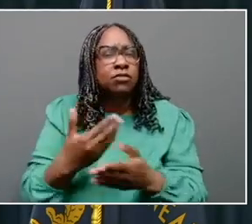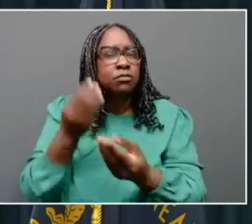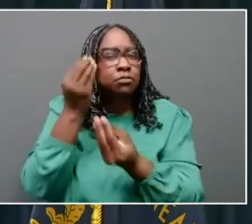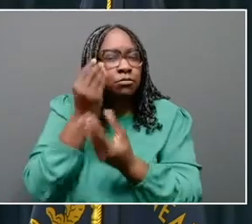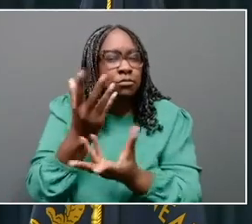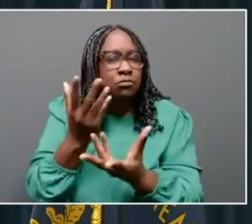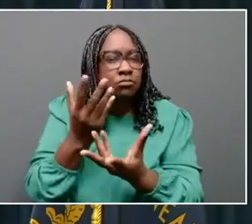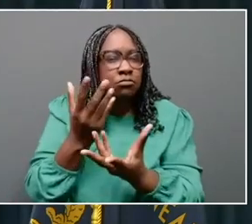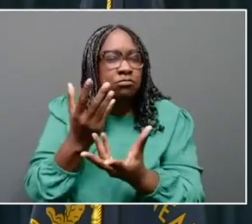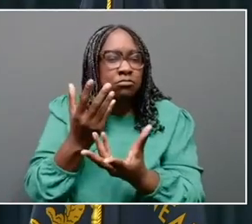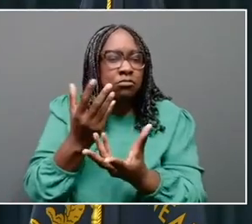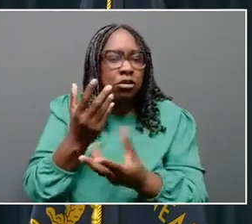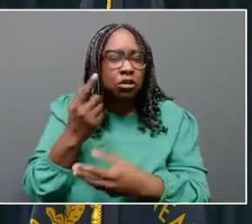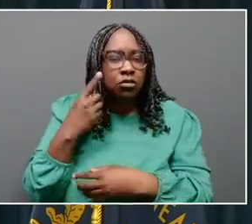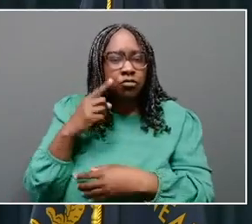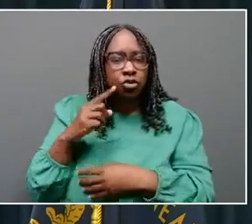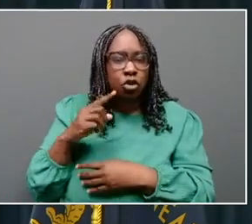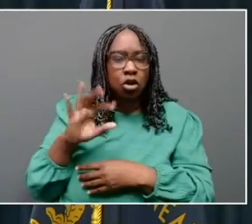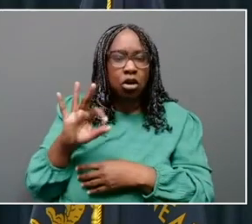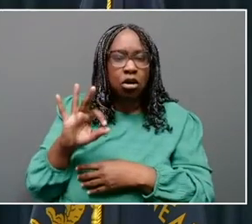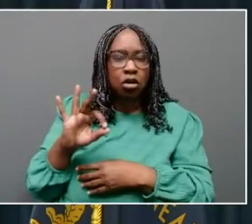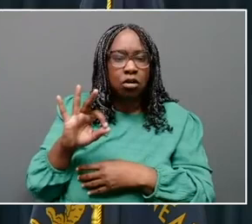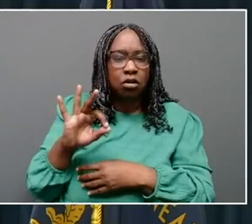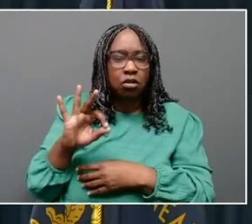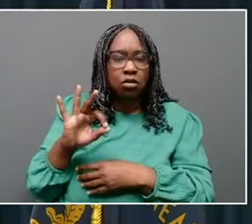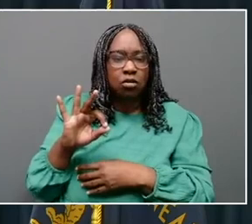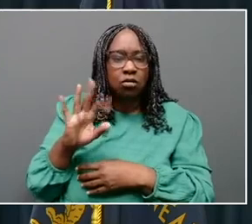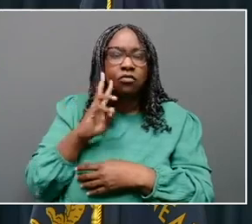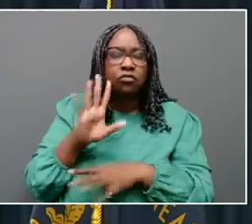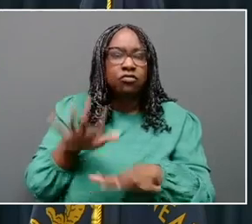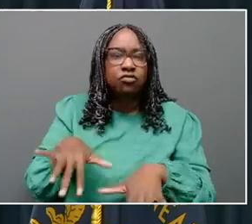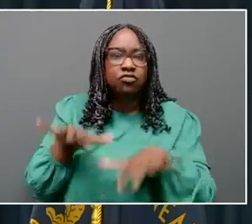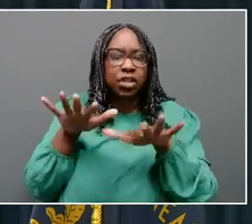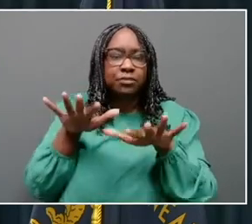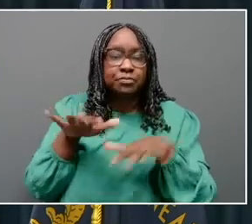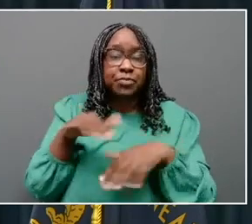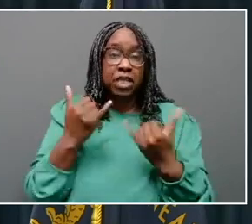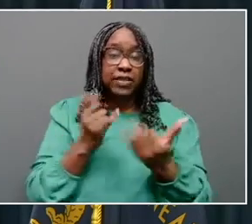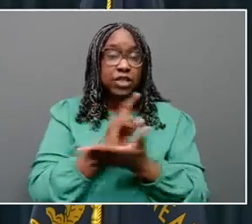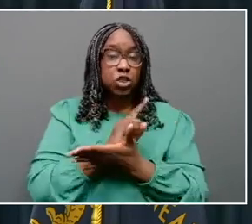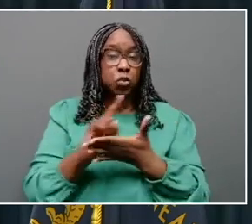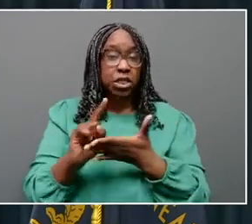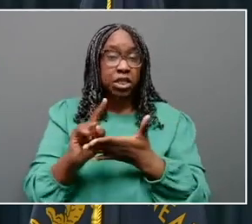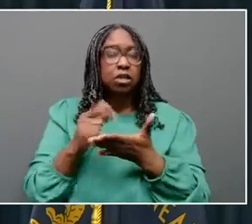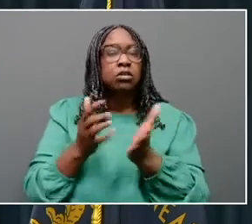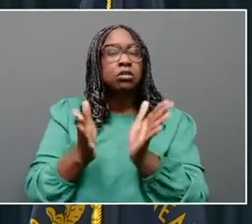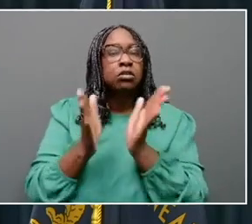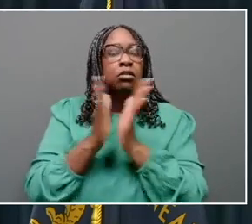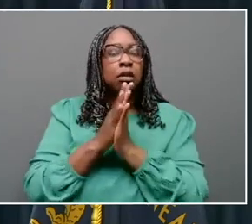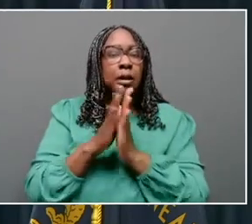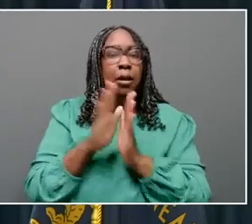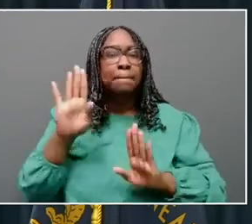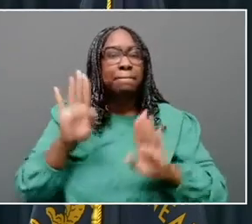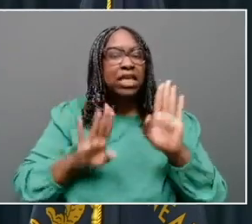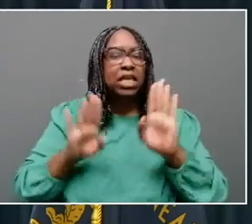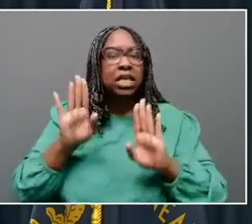which was hit by that flooding. This week, we posted a request for bid for a multi-million dollar project in the city